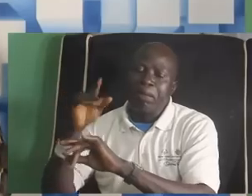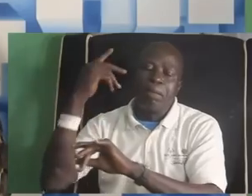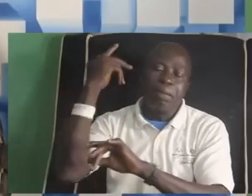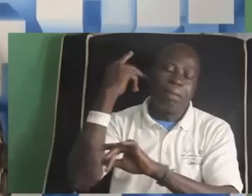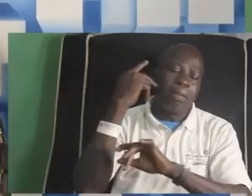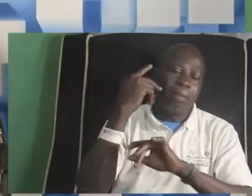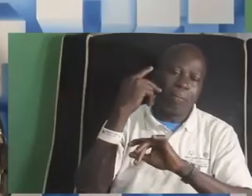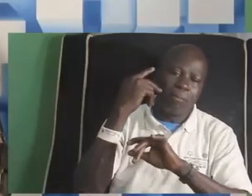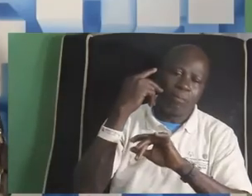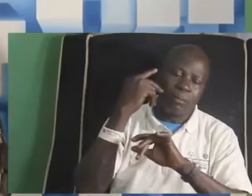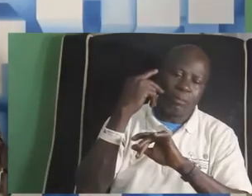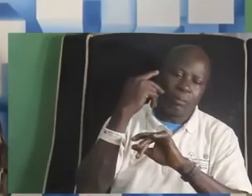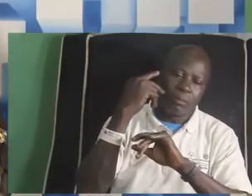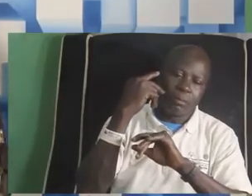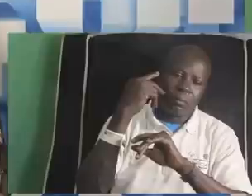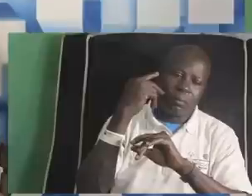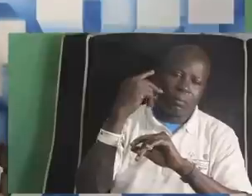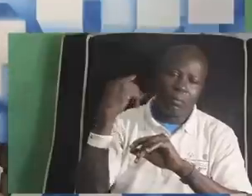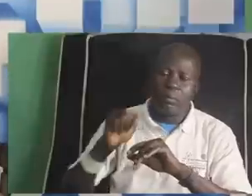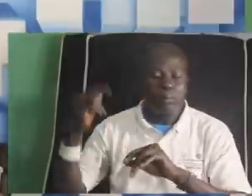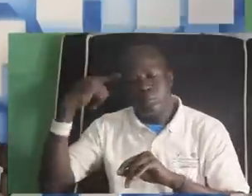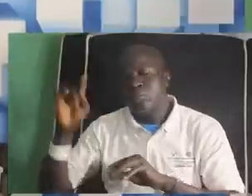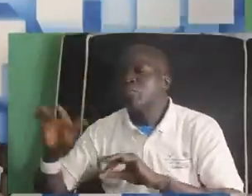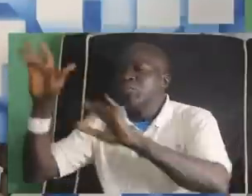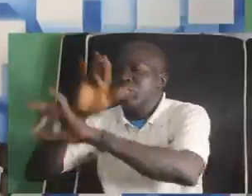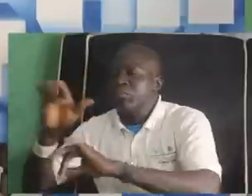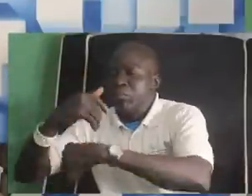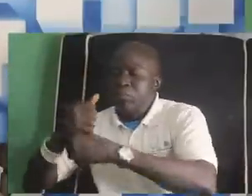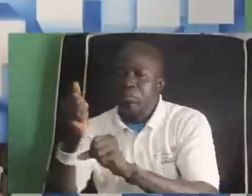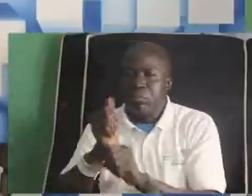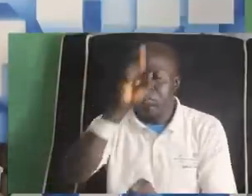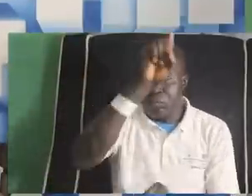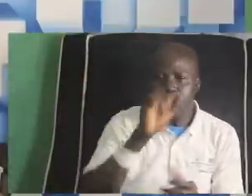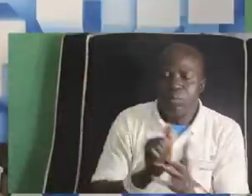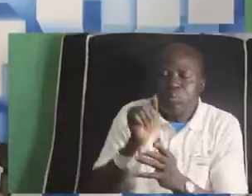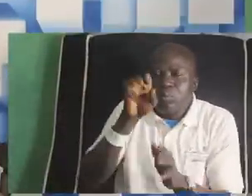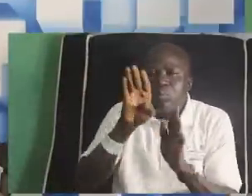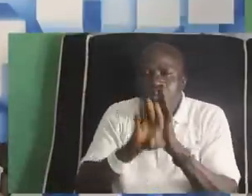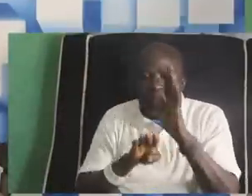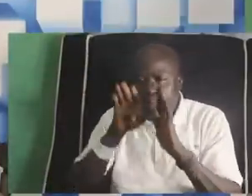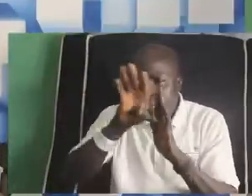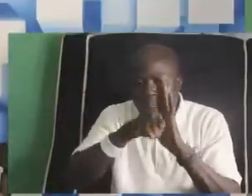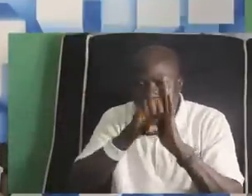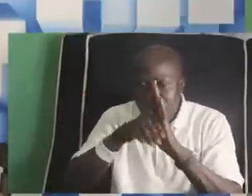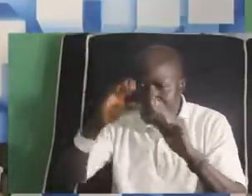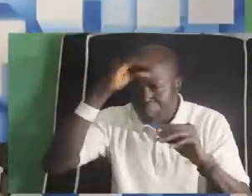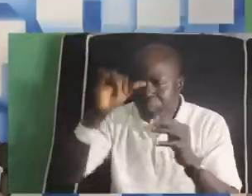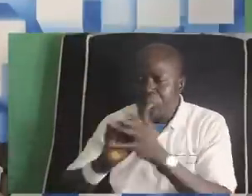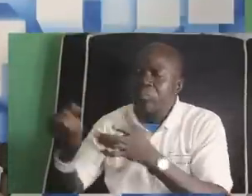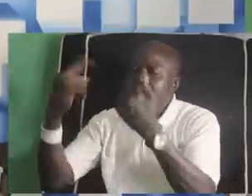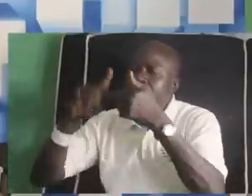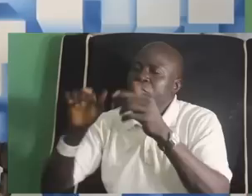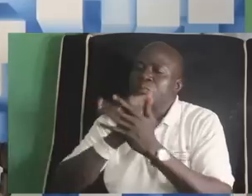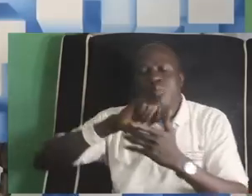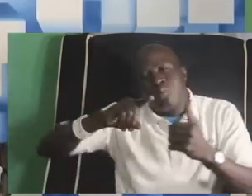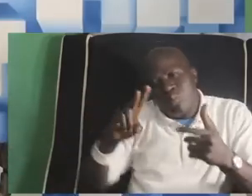di igbakeji oba laafin. For mercy that make one to be an ordinary gate man to become a commander in the la